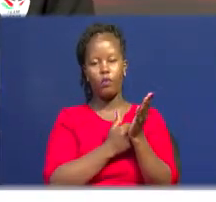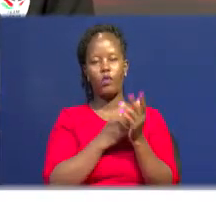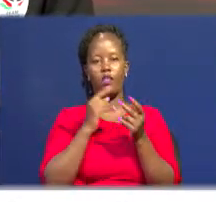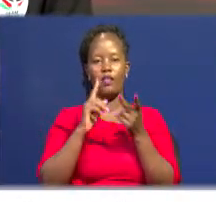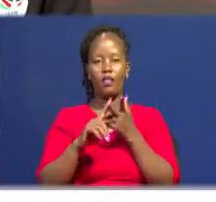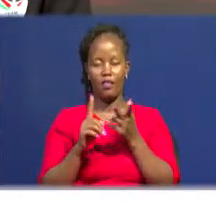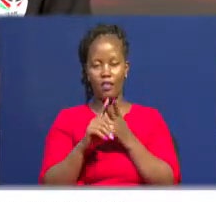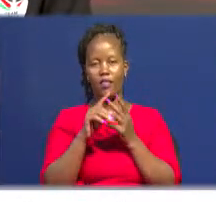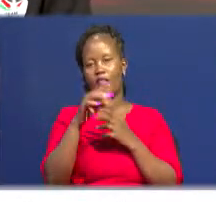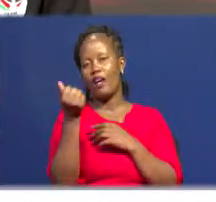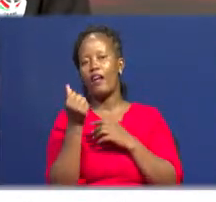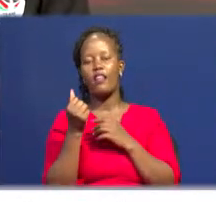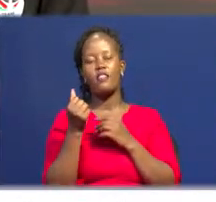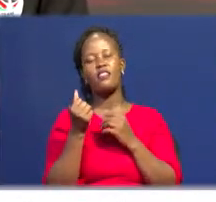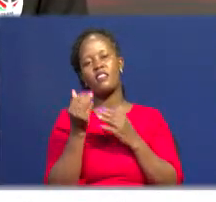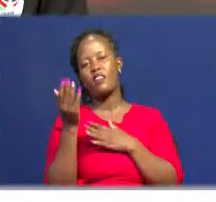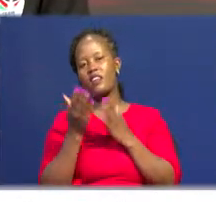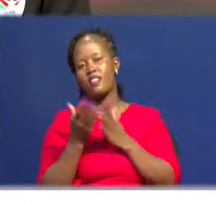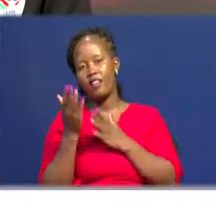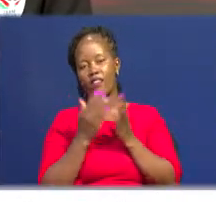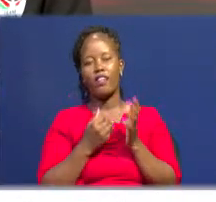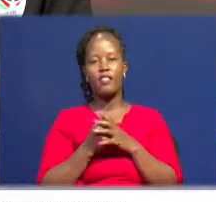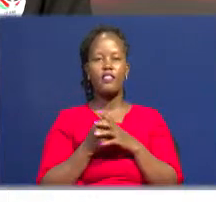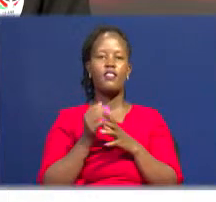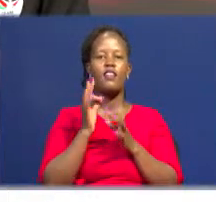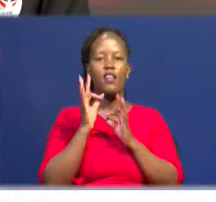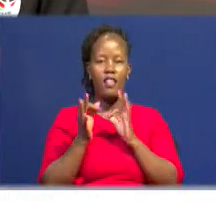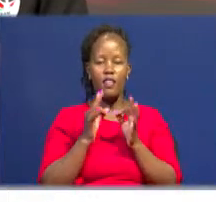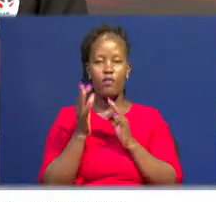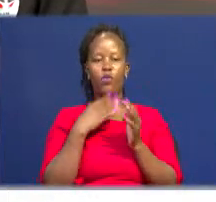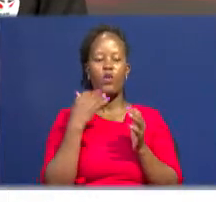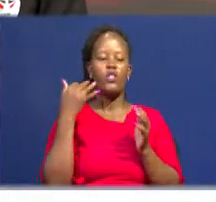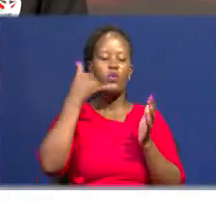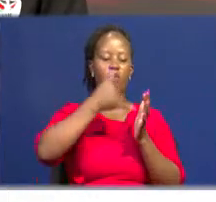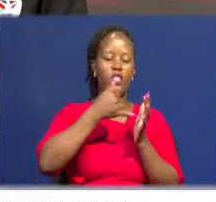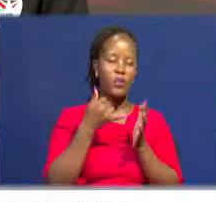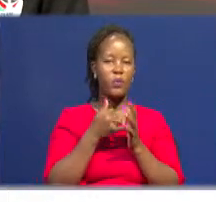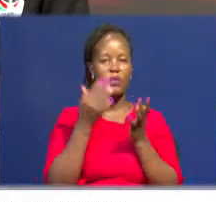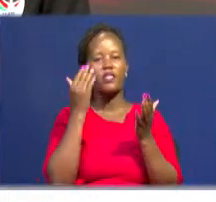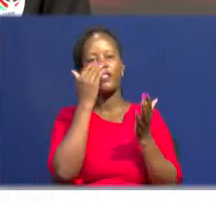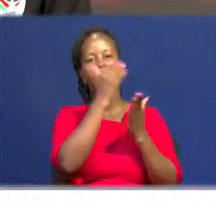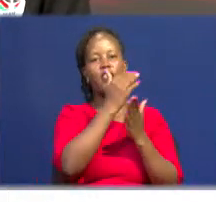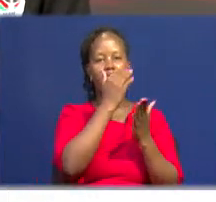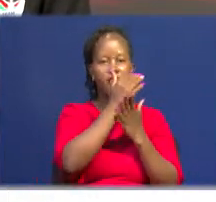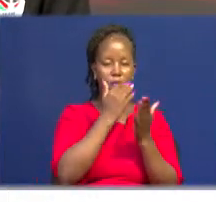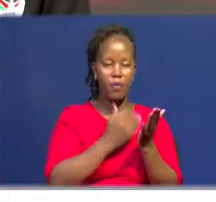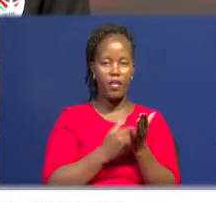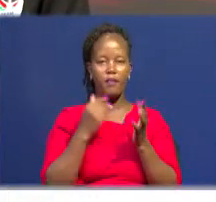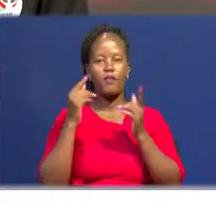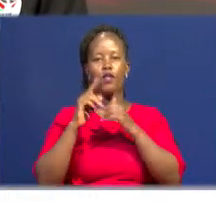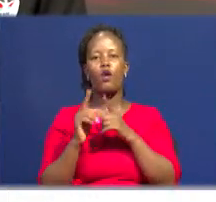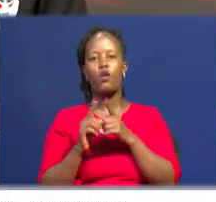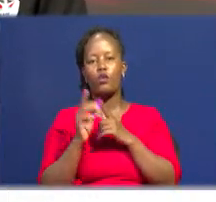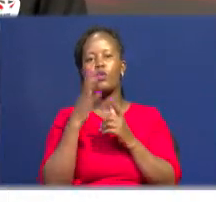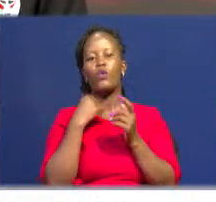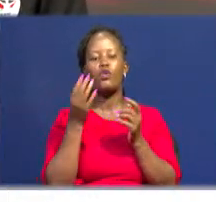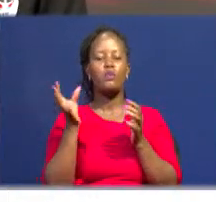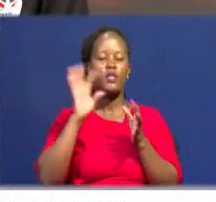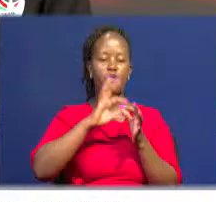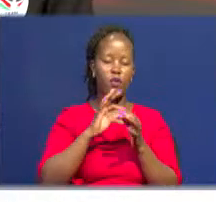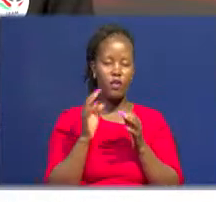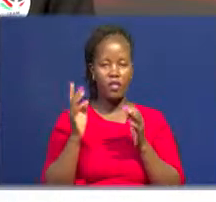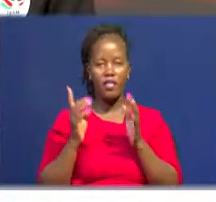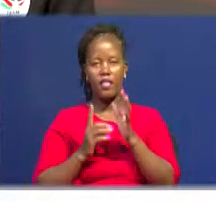Are there surfers out there? Do you know one? We'd like to include them in the program, and we'd like to include them in our development